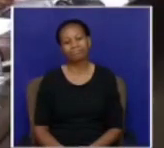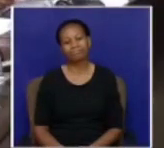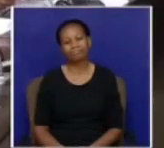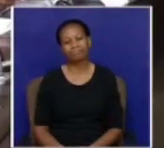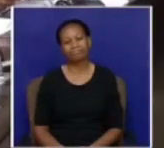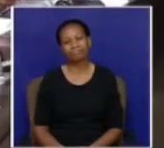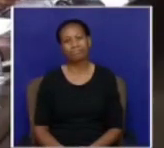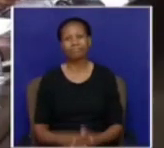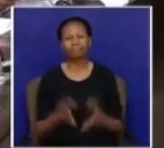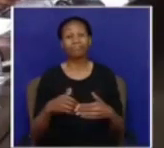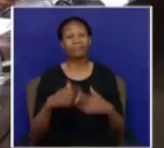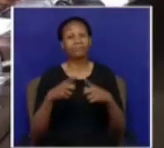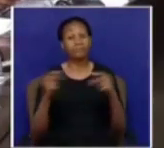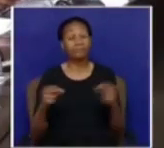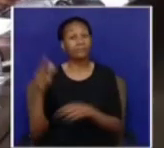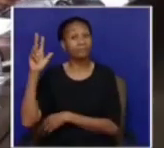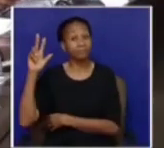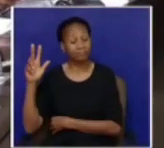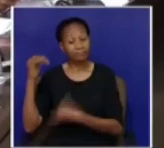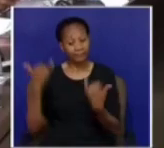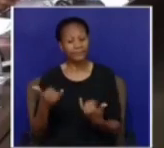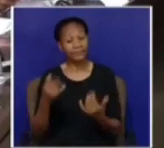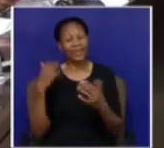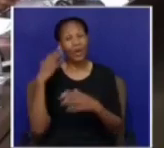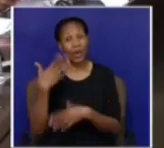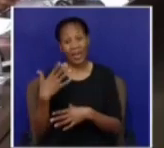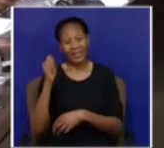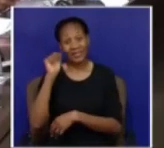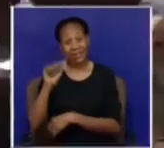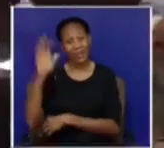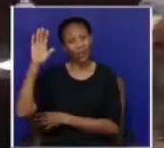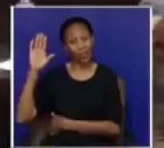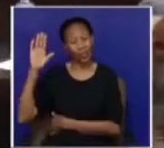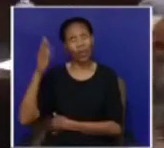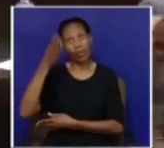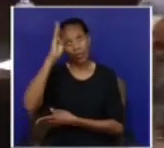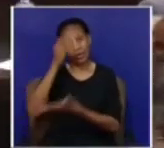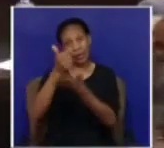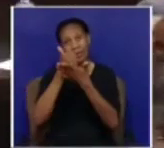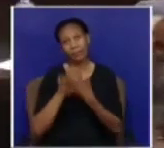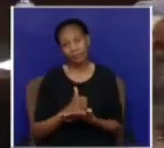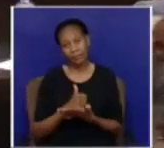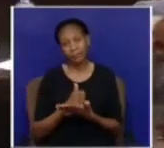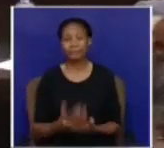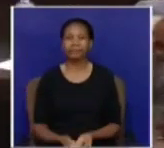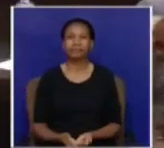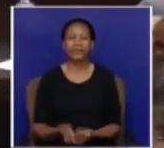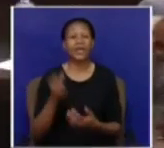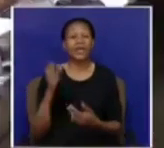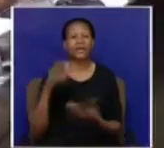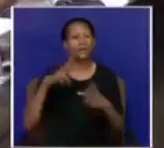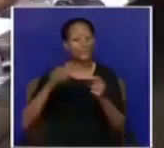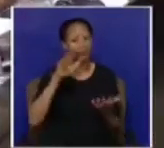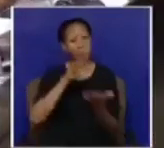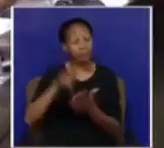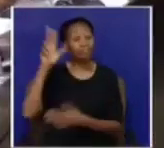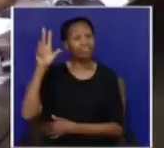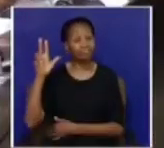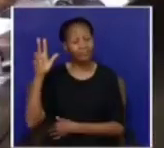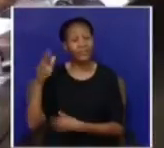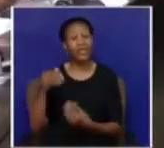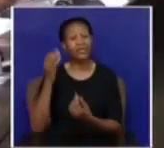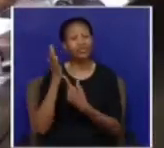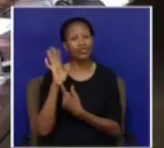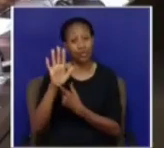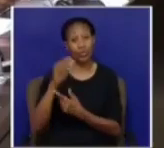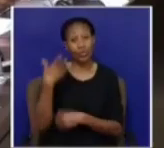Those who have taken the oath, raise your right hand and say, so help me God. So help me God. Those who have affirmed, raise your right hand and